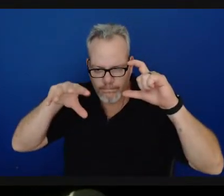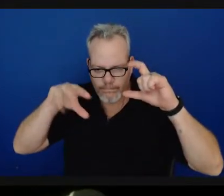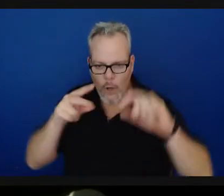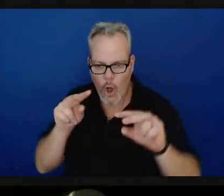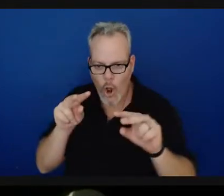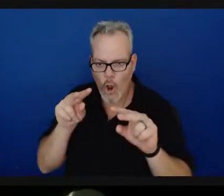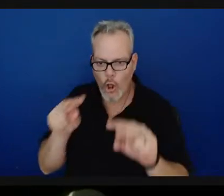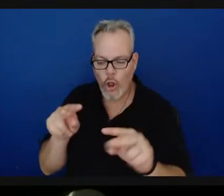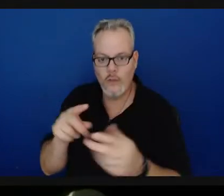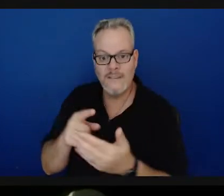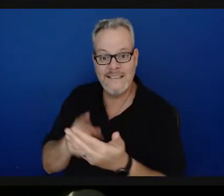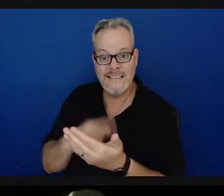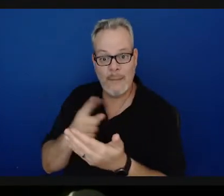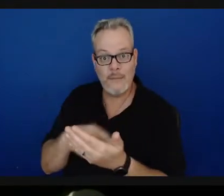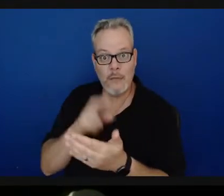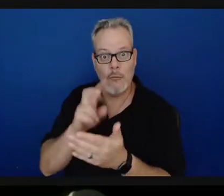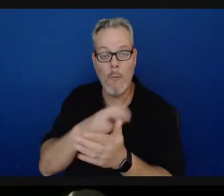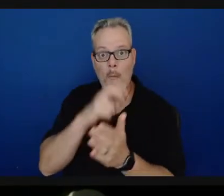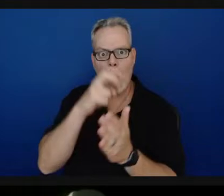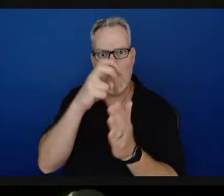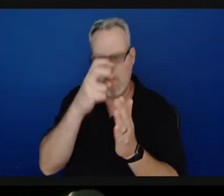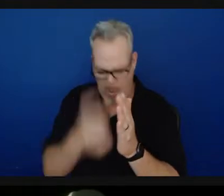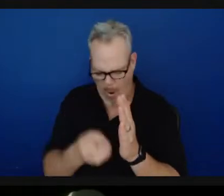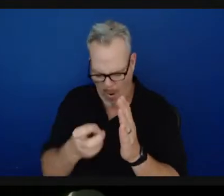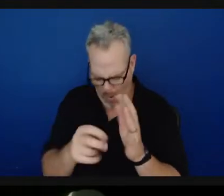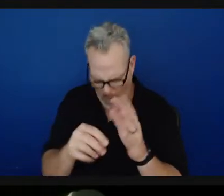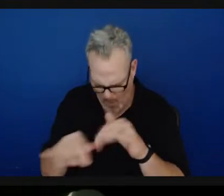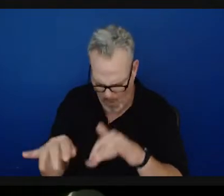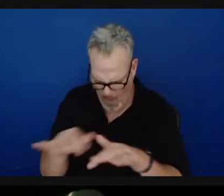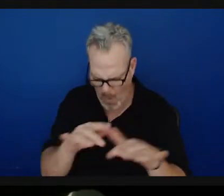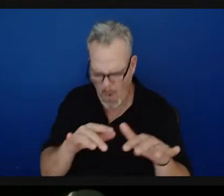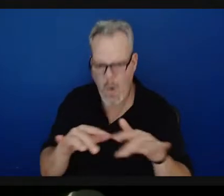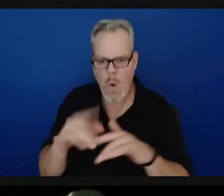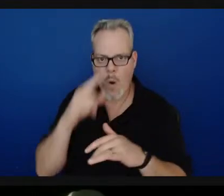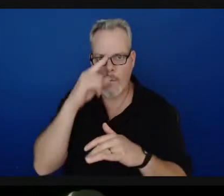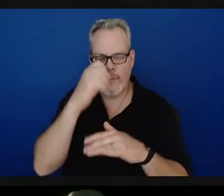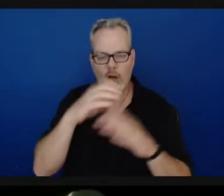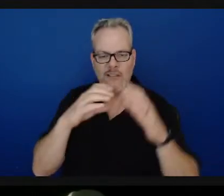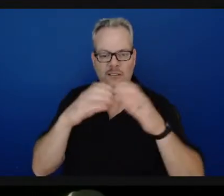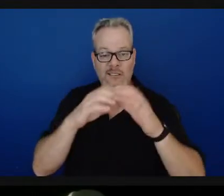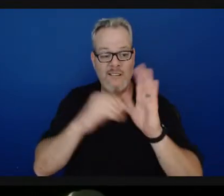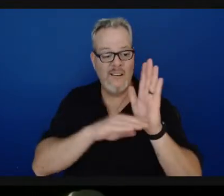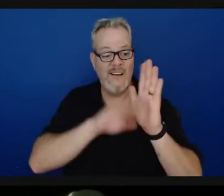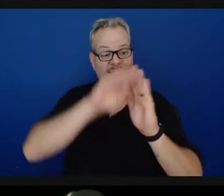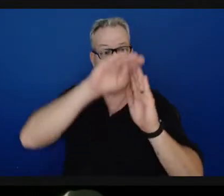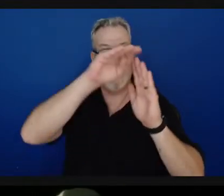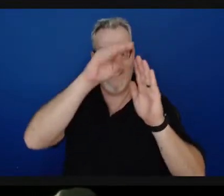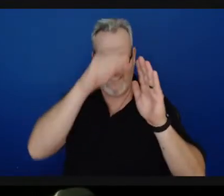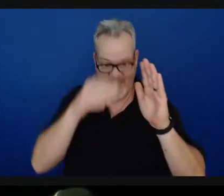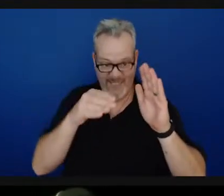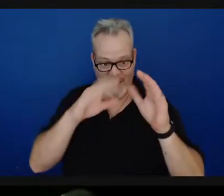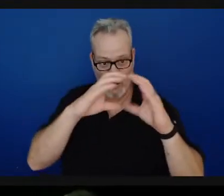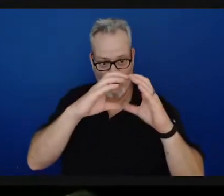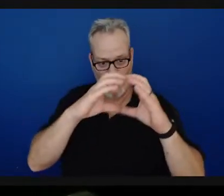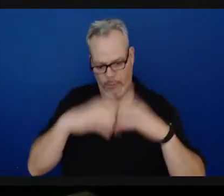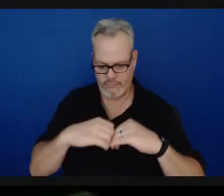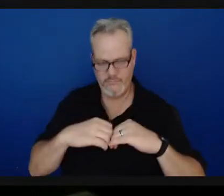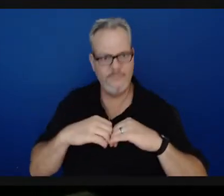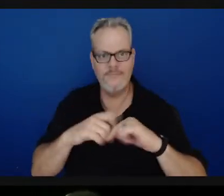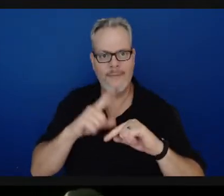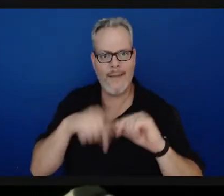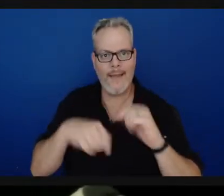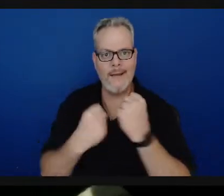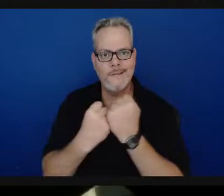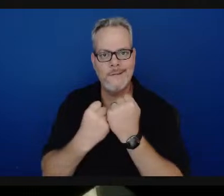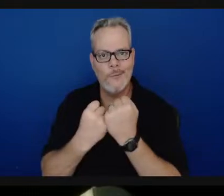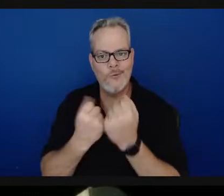And sometimes they fall in just from being over steep, where there's too much stuff piling up and it just can't support itself. The stuff is all gooey